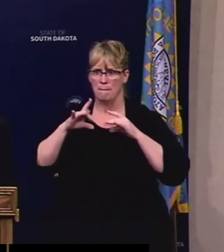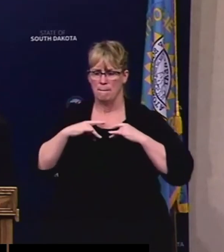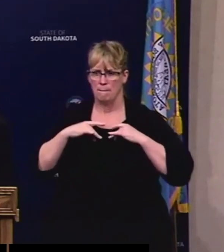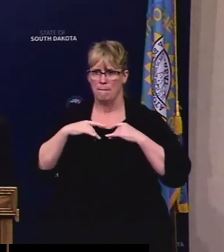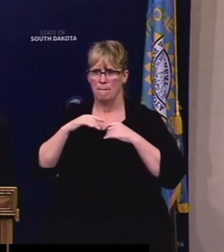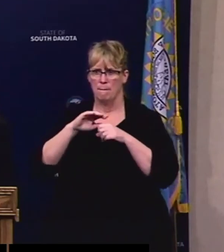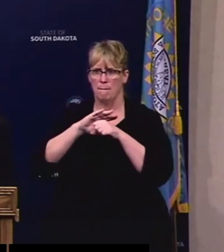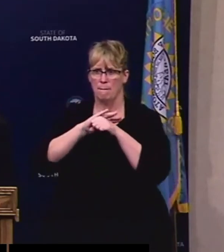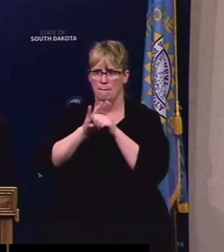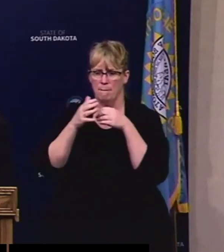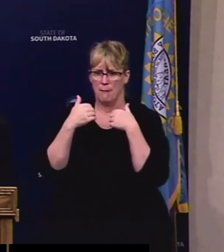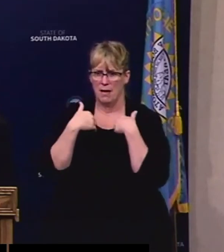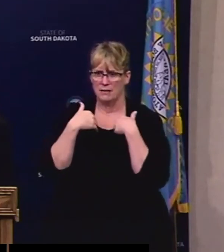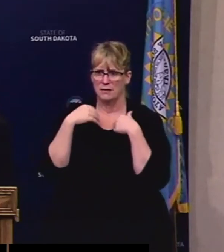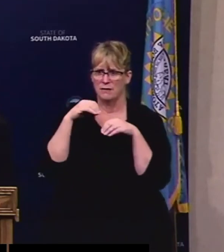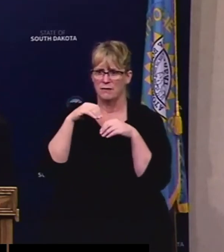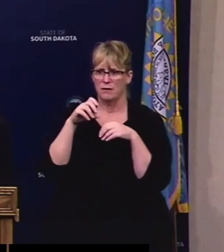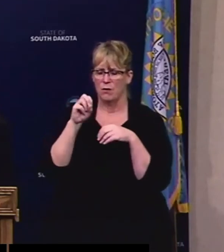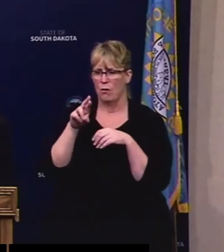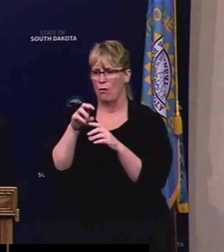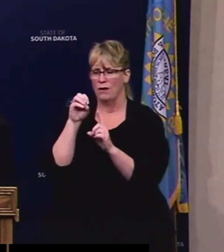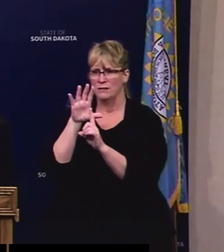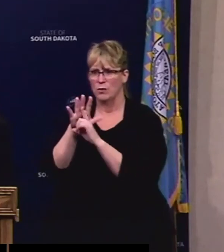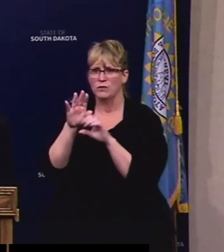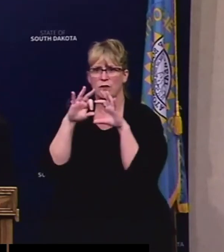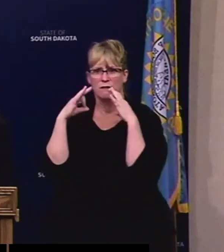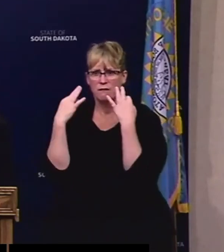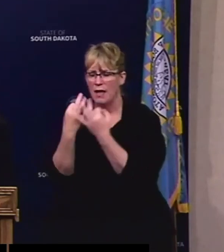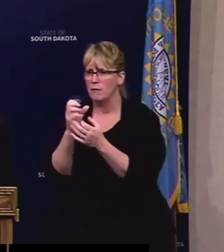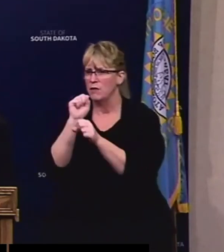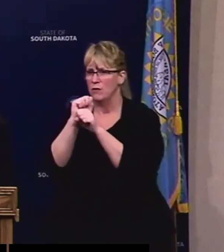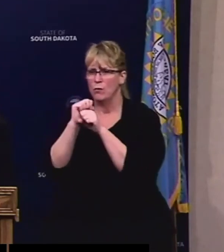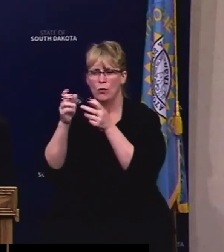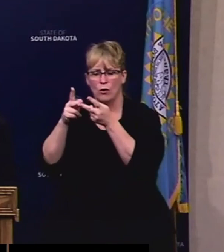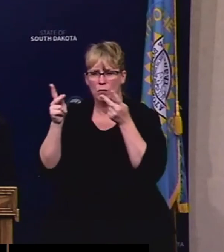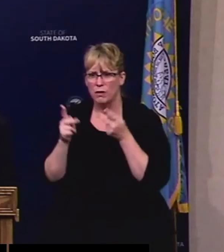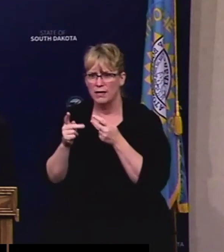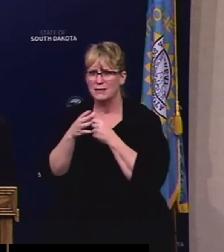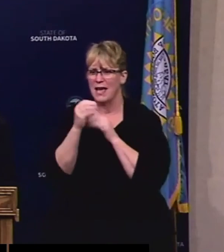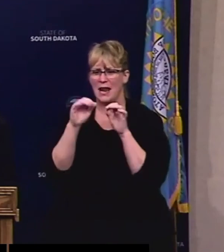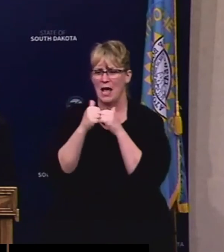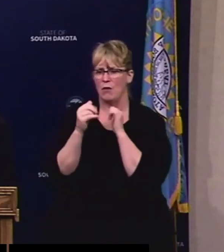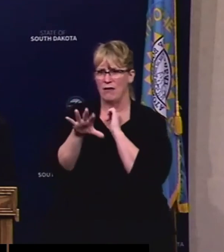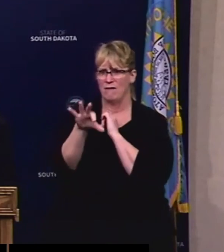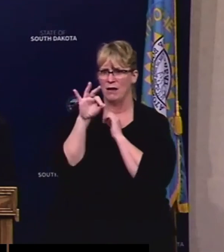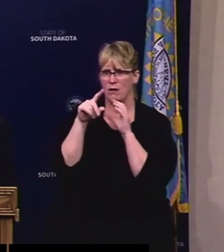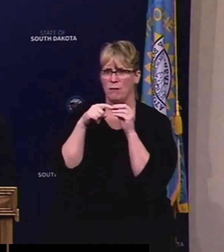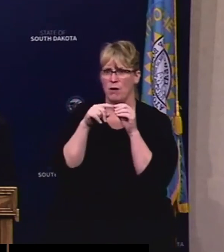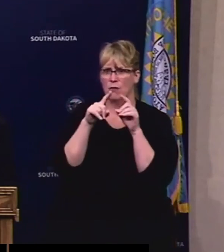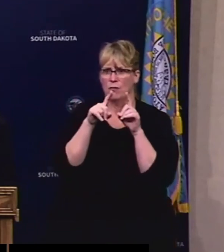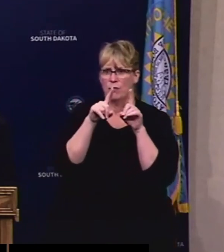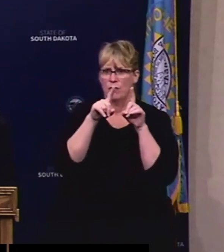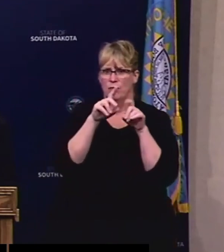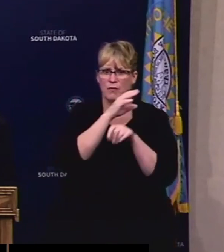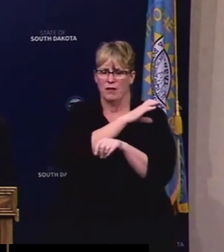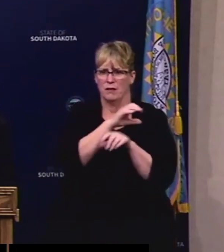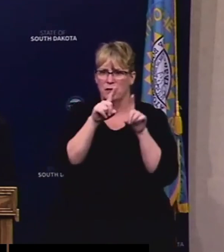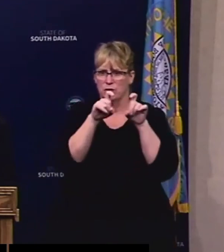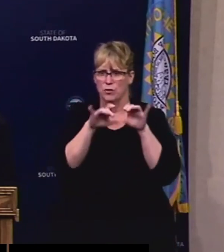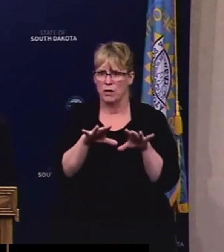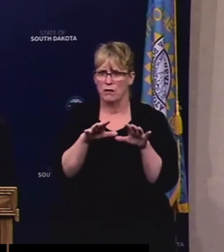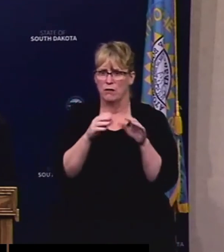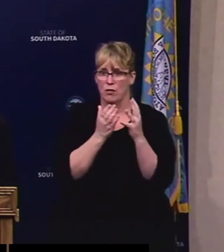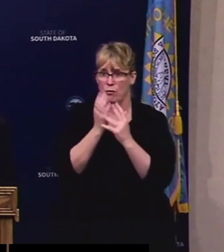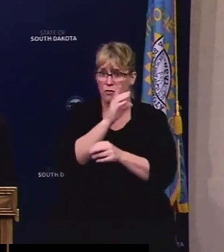been exposed, in their family, in their home, or at their workplace? And how do they find out about the trial? Is it through their